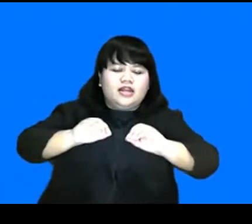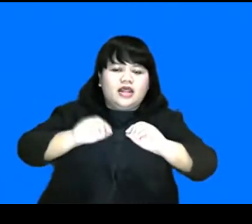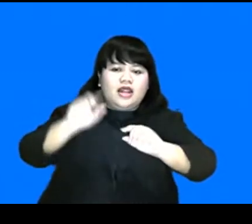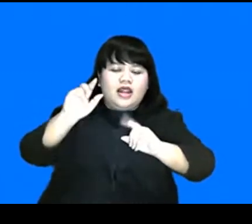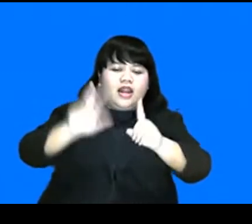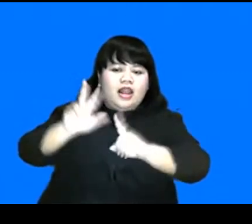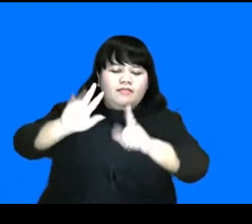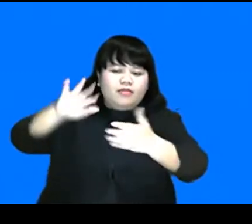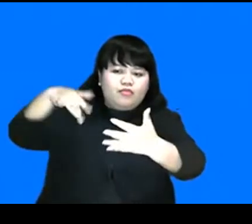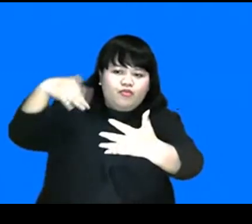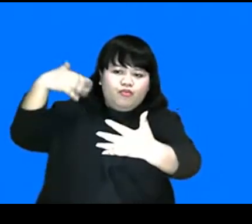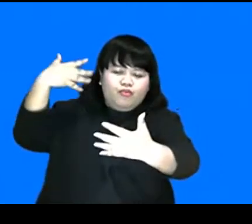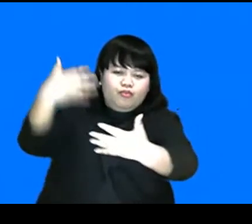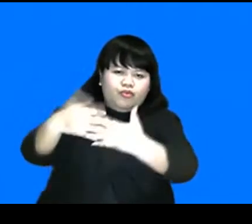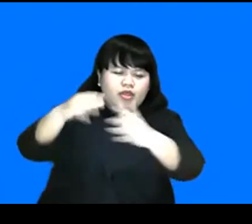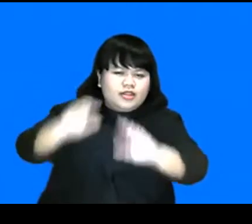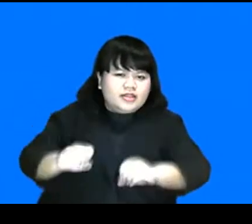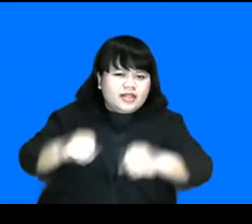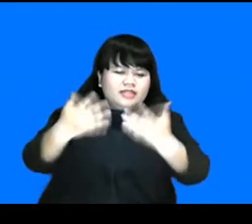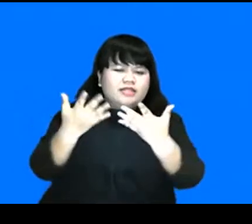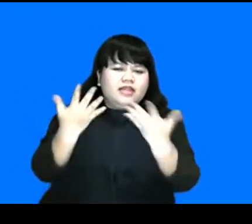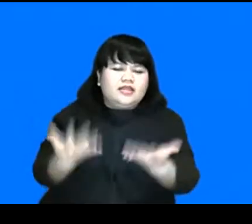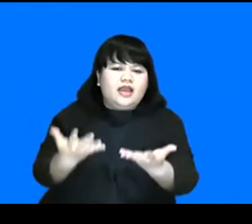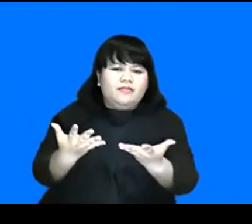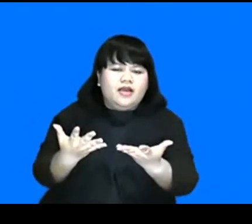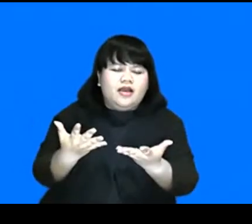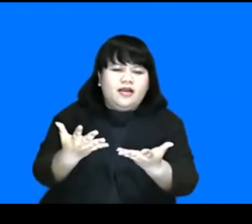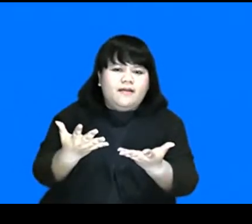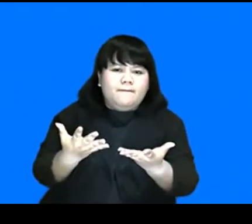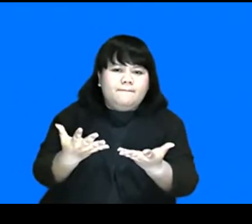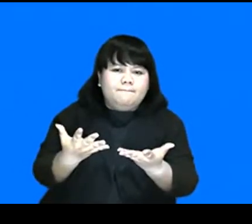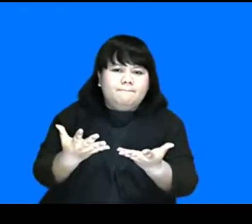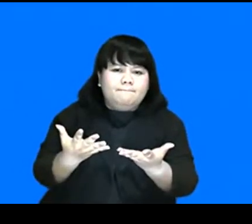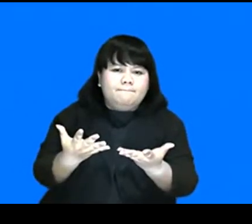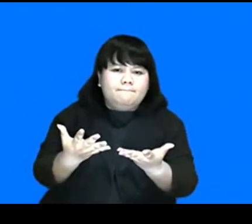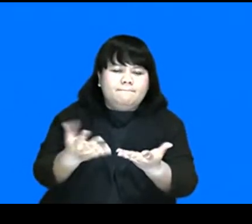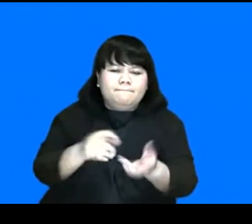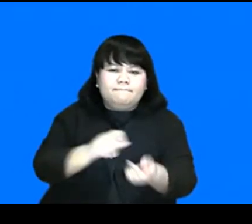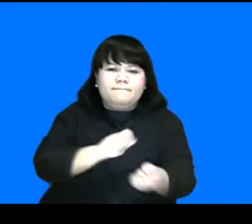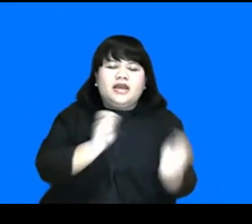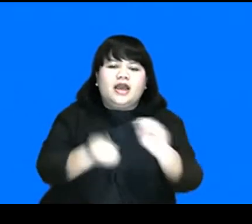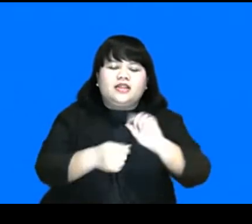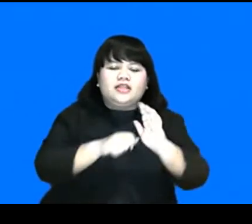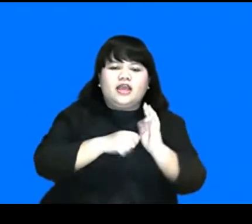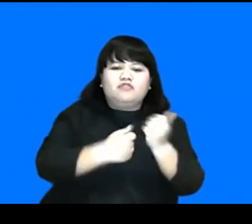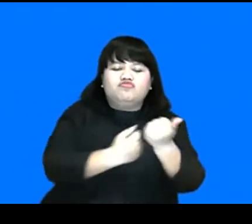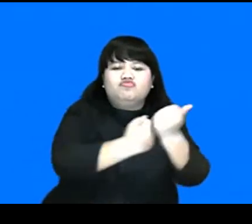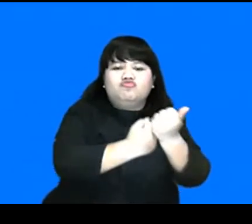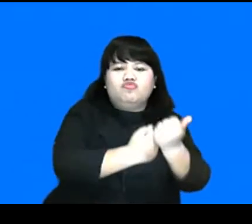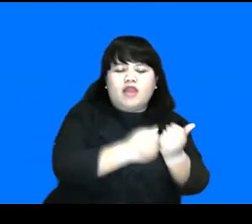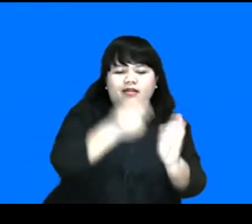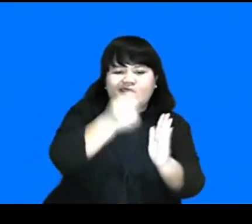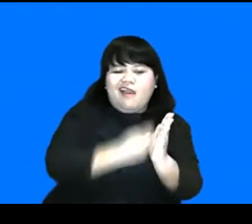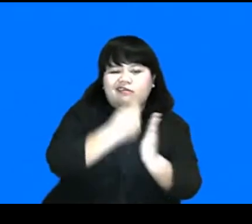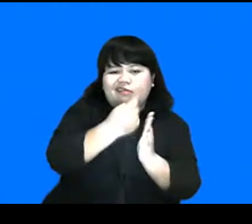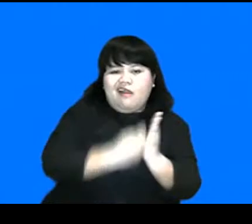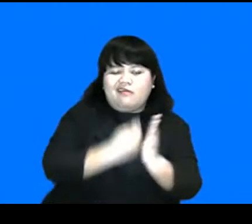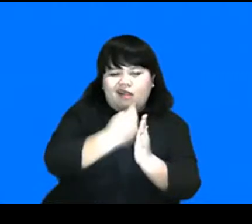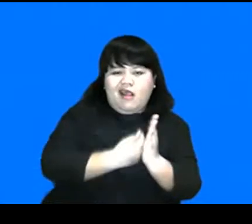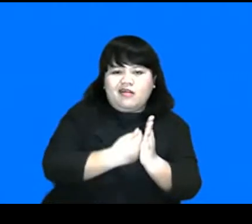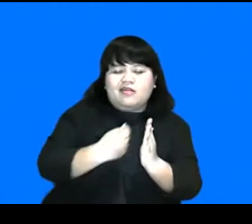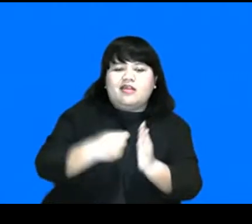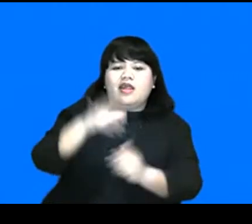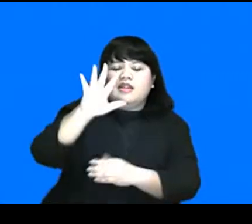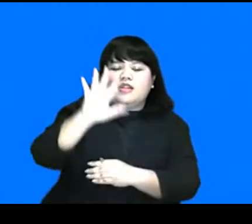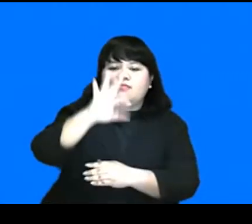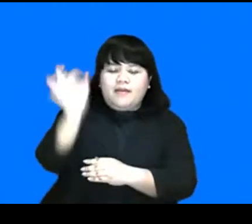completely replaced the budgetary support for education. 75% of union government's expenditure on education is